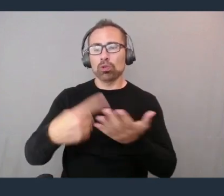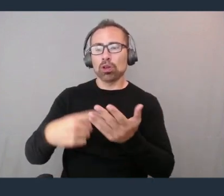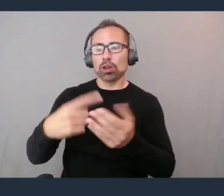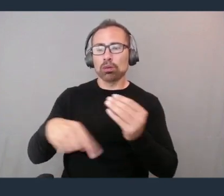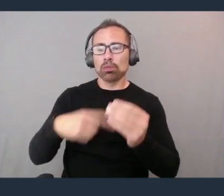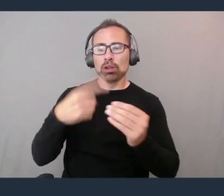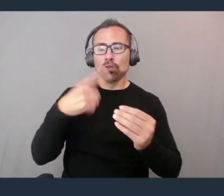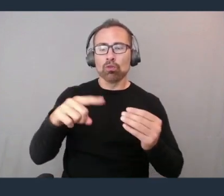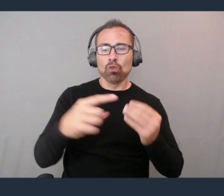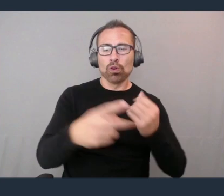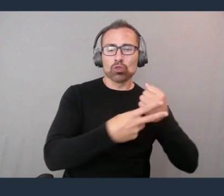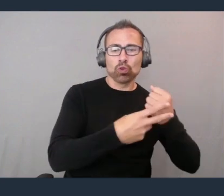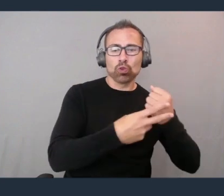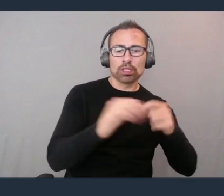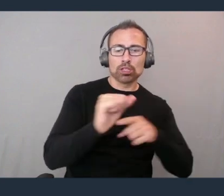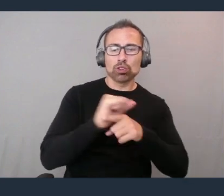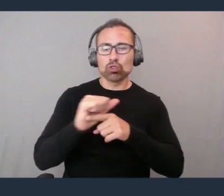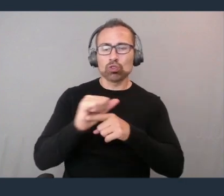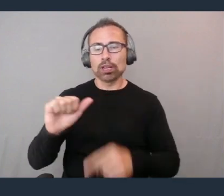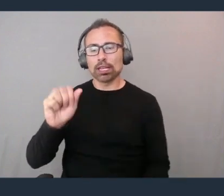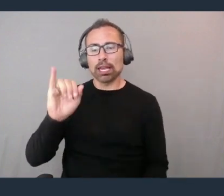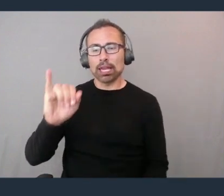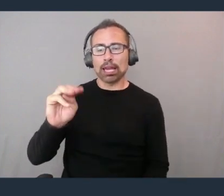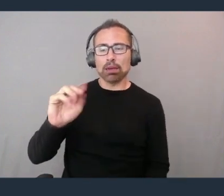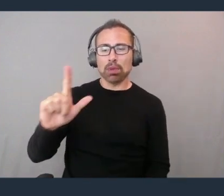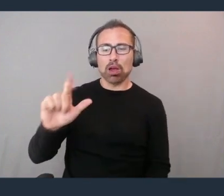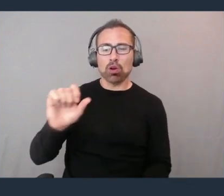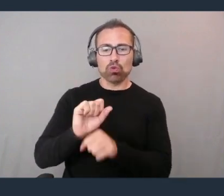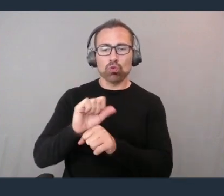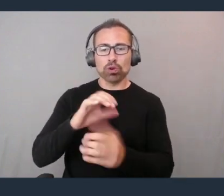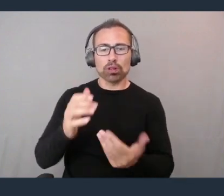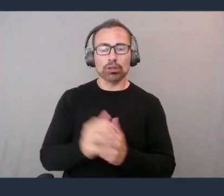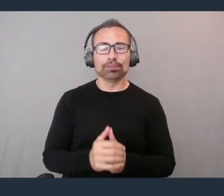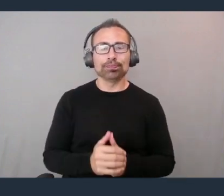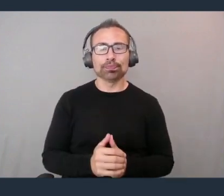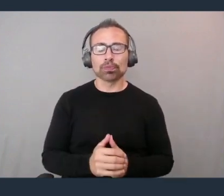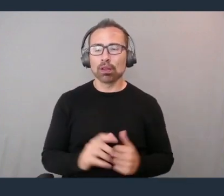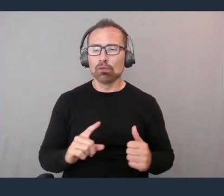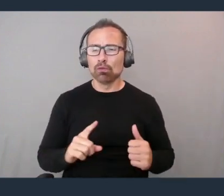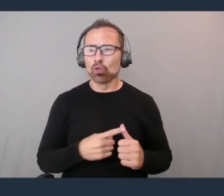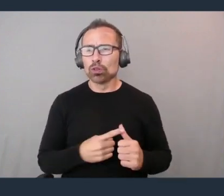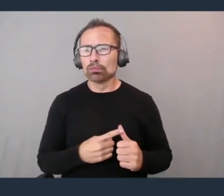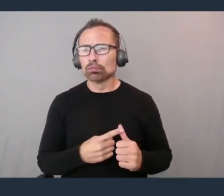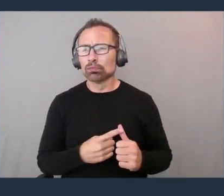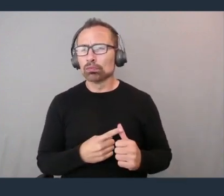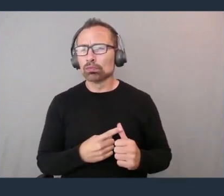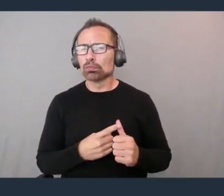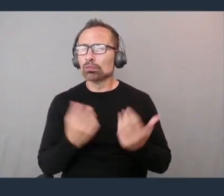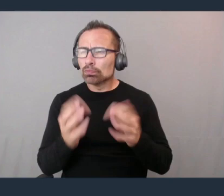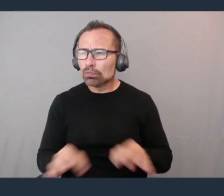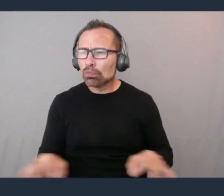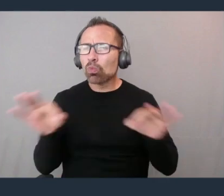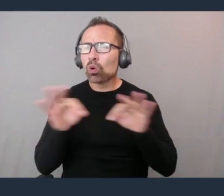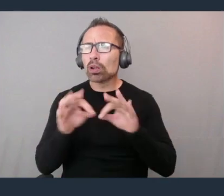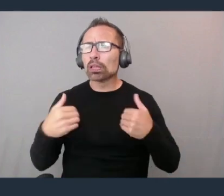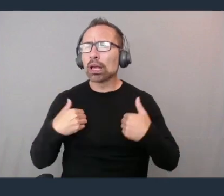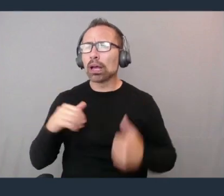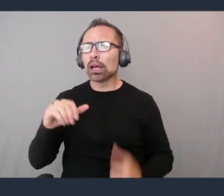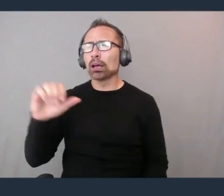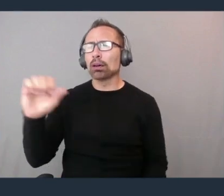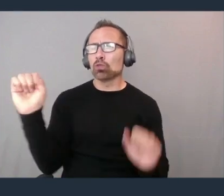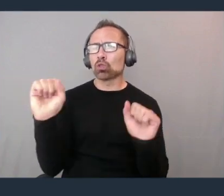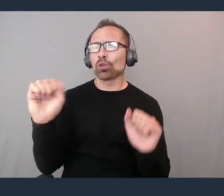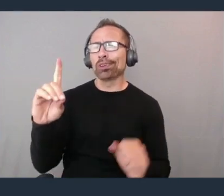training AI and ML workloads. So, first of all, why is it so important to have a cold data management